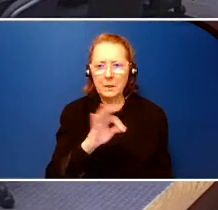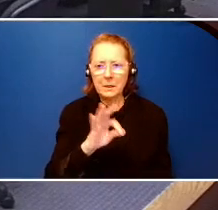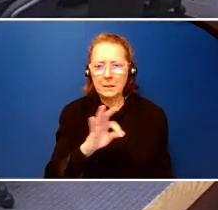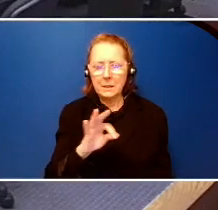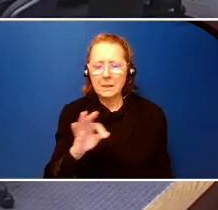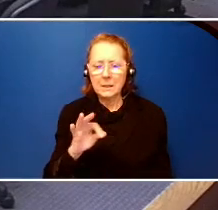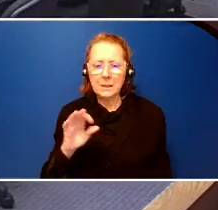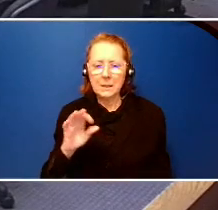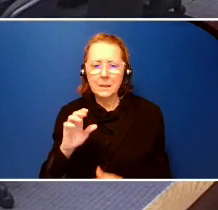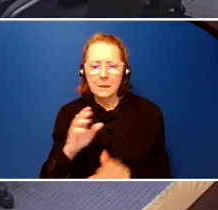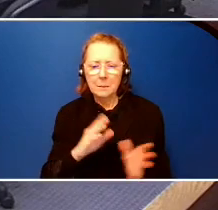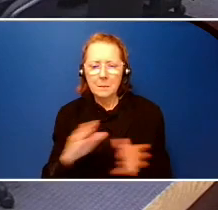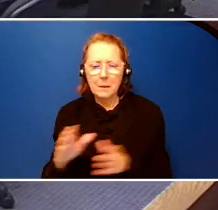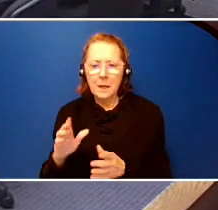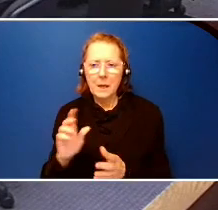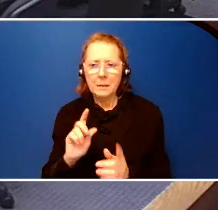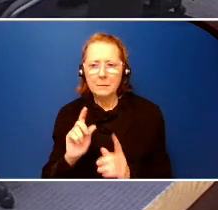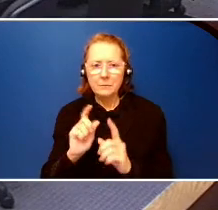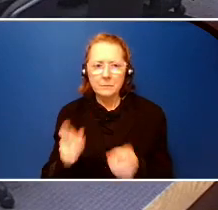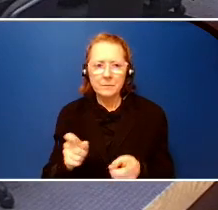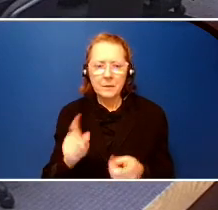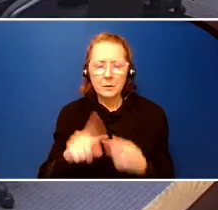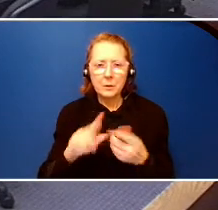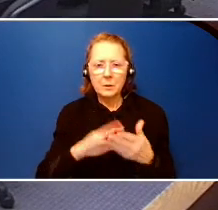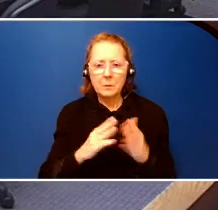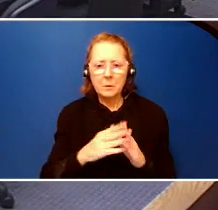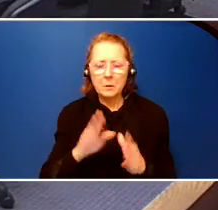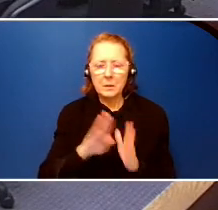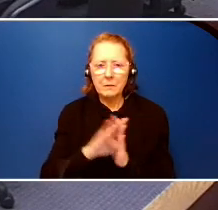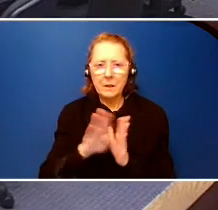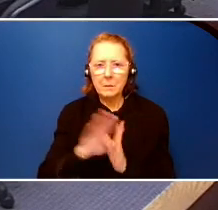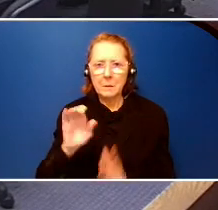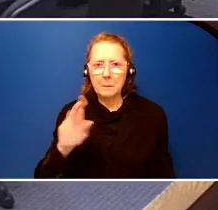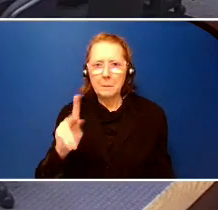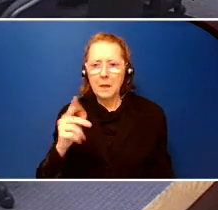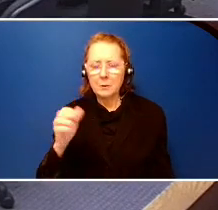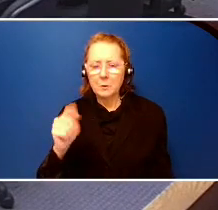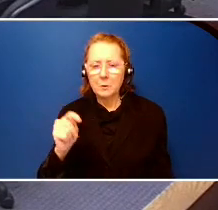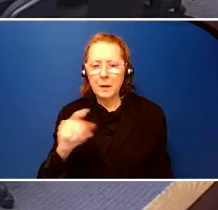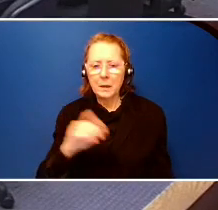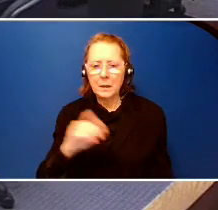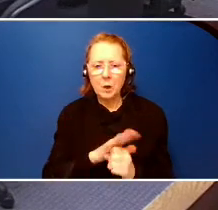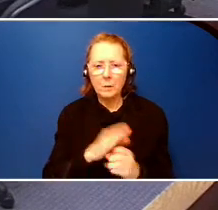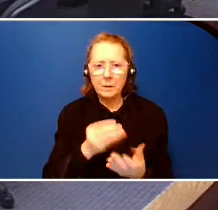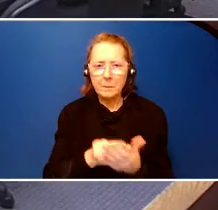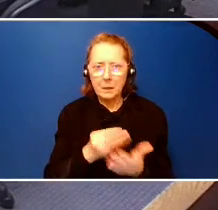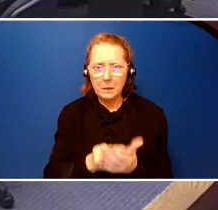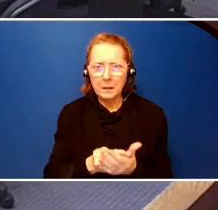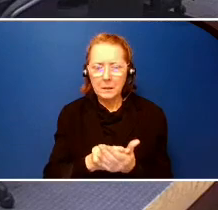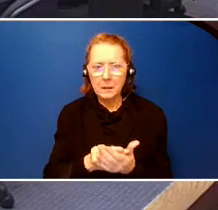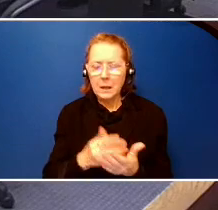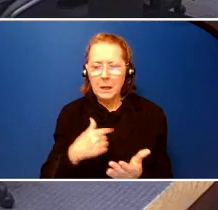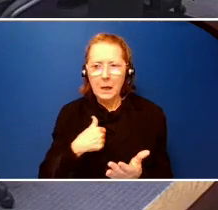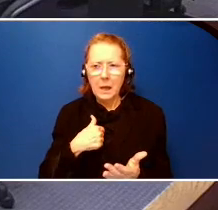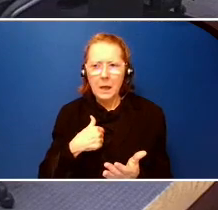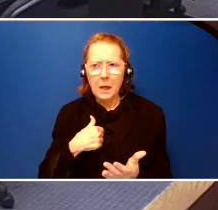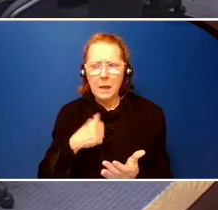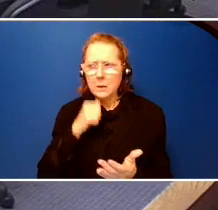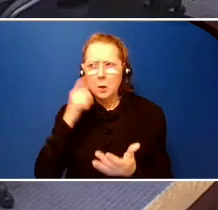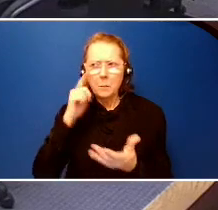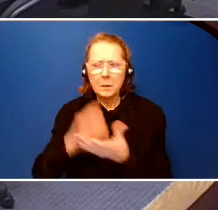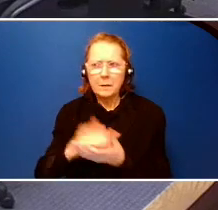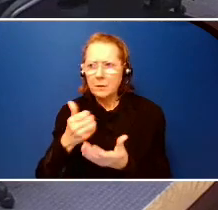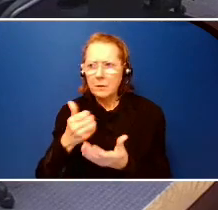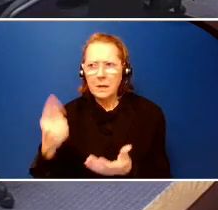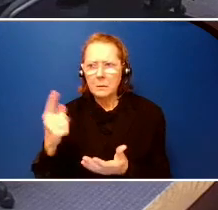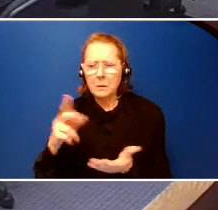Community Development Block Grant COVID Funds. The hearing will begin with the staff presentation, and I don't believe there's any individuals signed